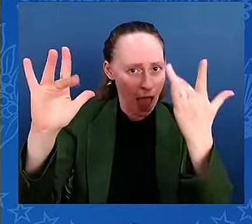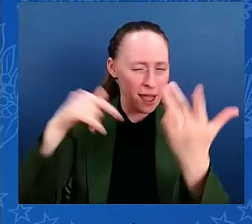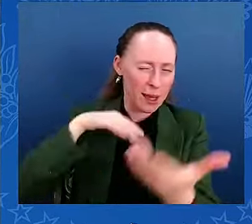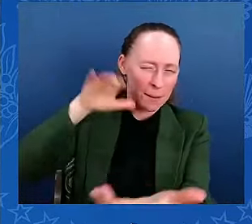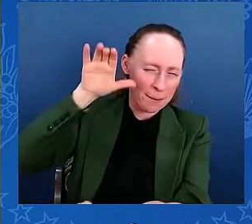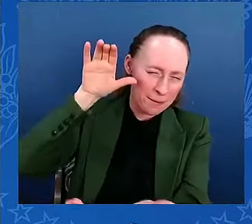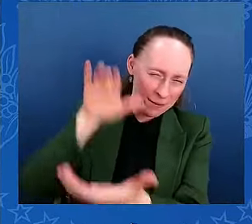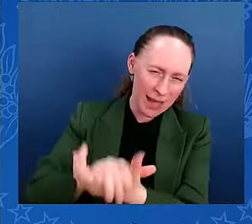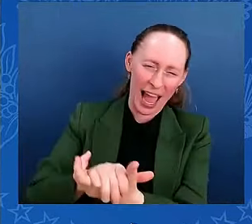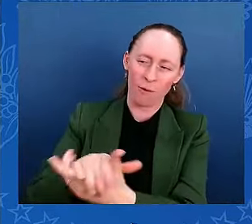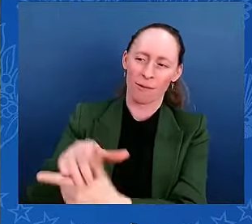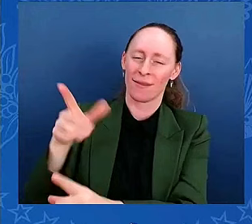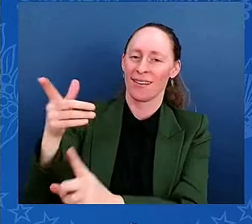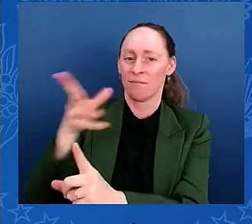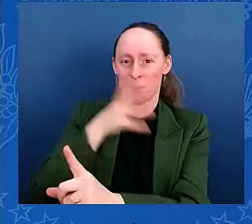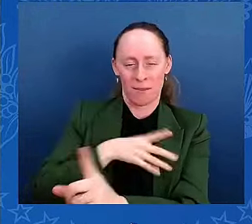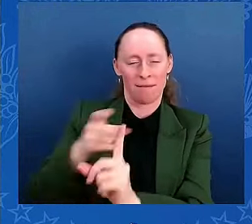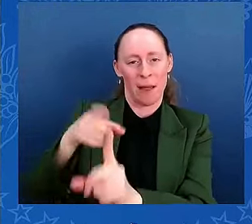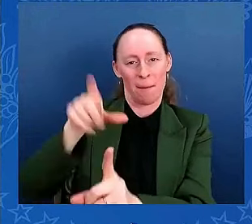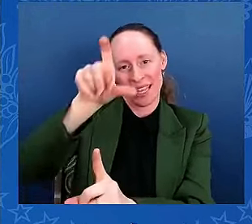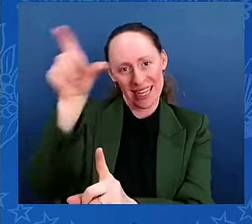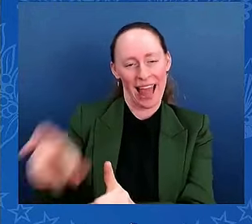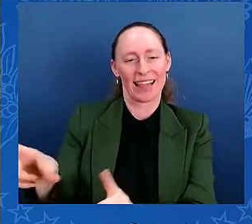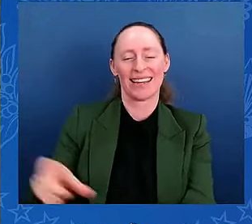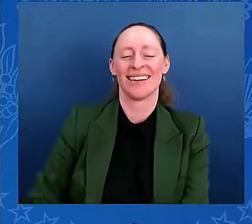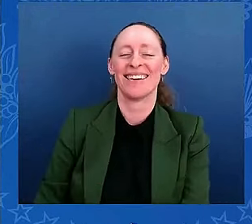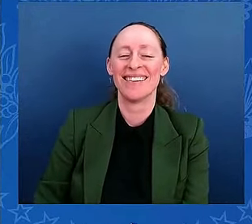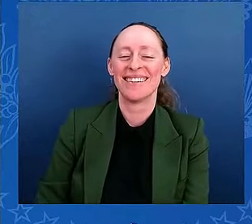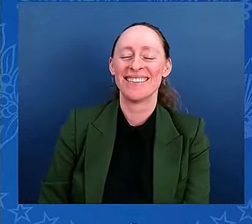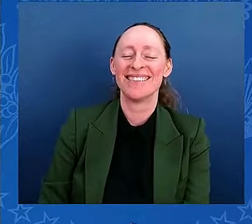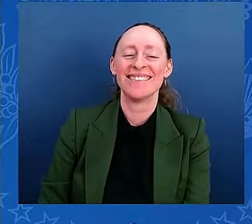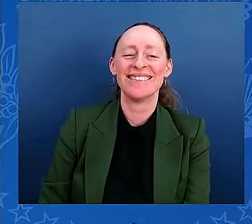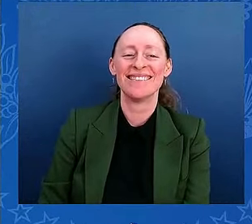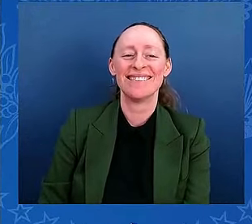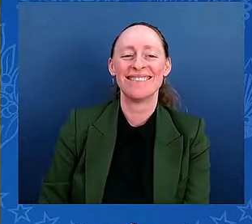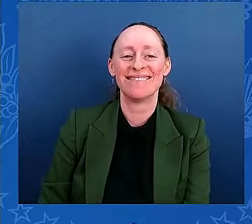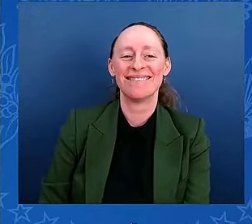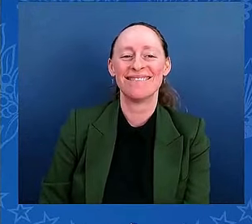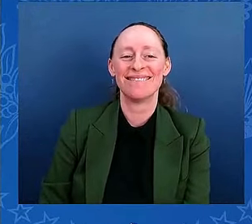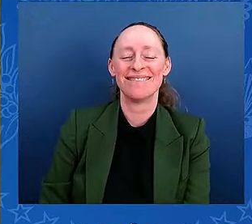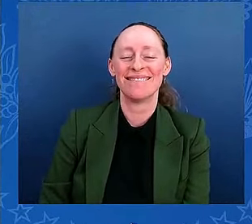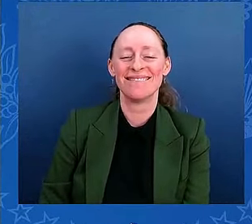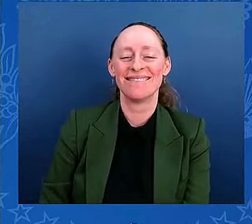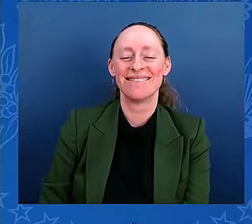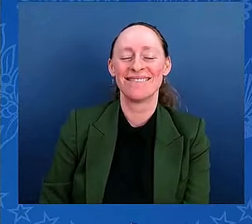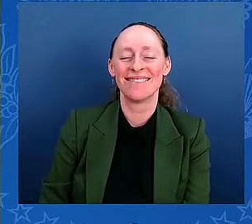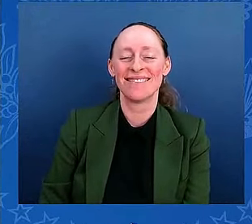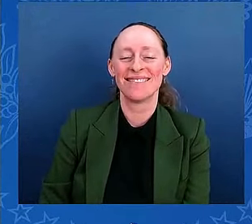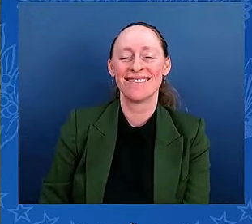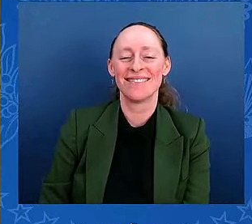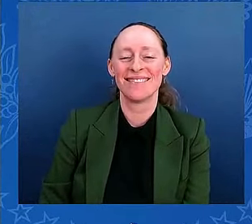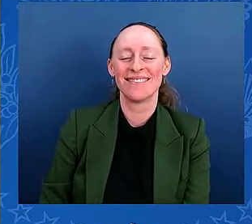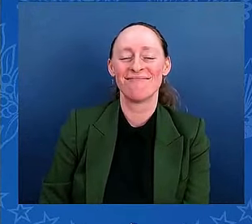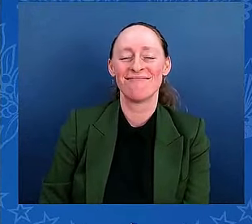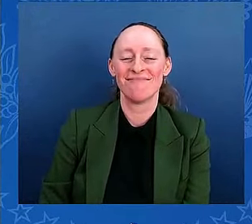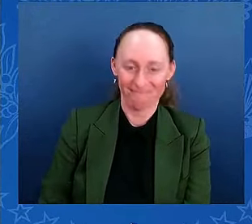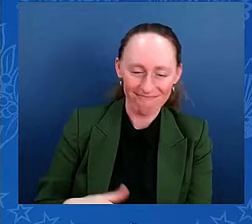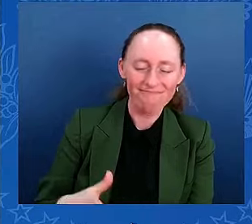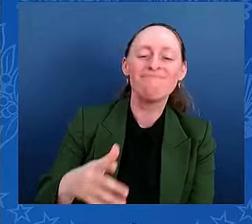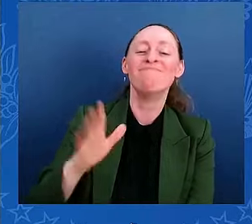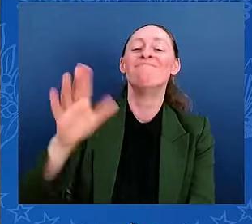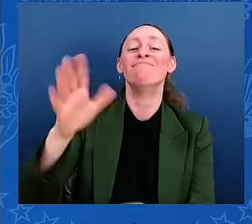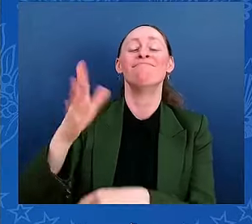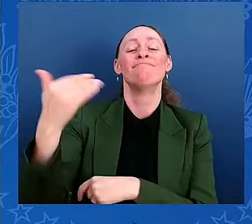want you to know, I received the Sons of Italy Man of the Year Award. To the best of my knowledge, I'm the only non-Italian ever to receive that